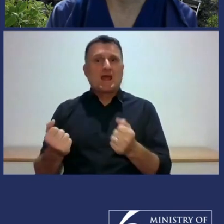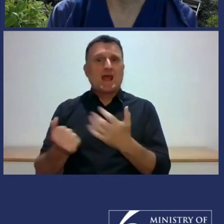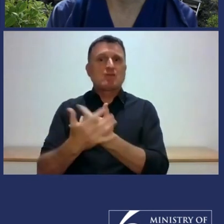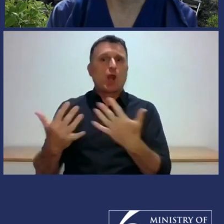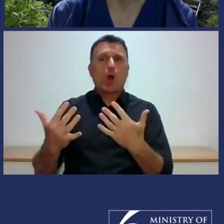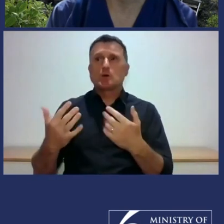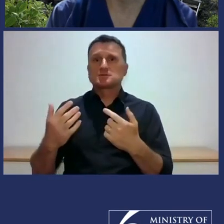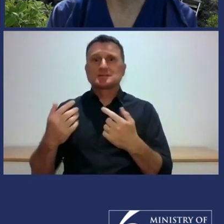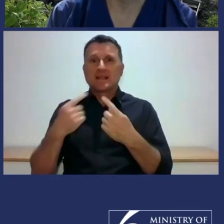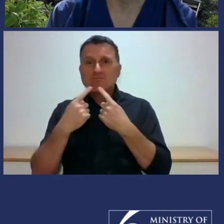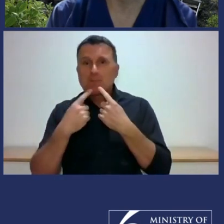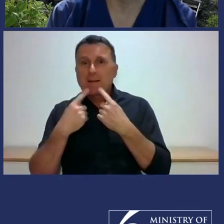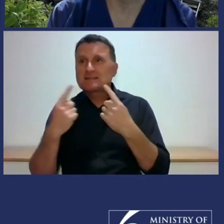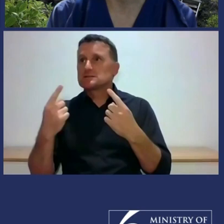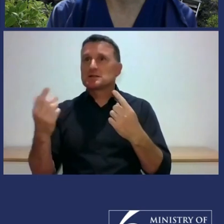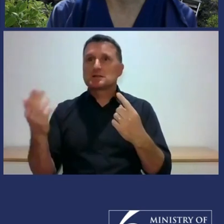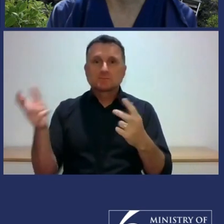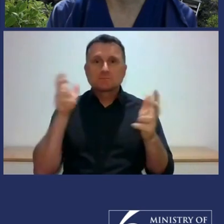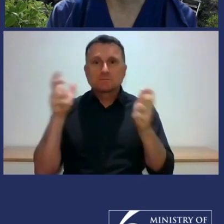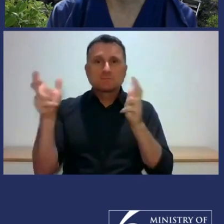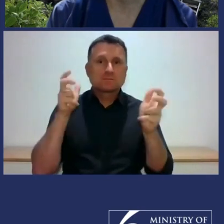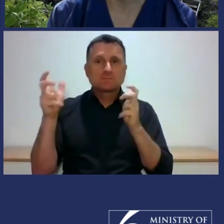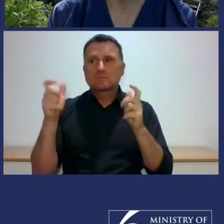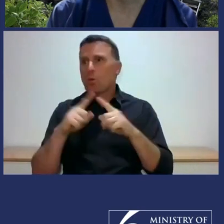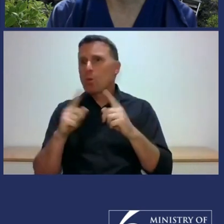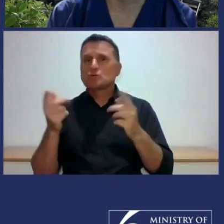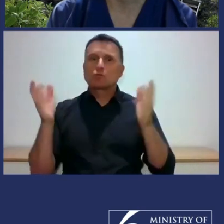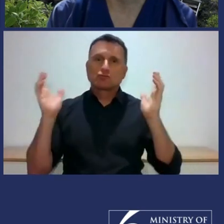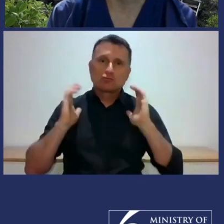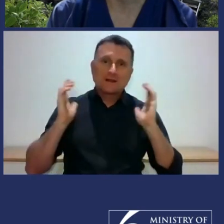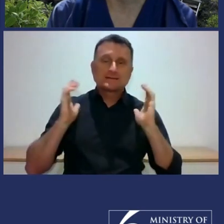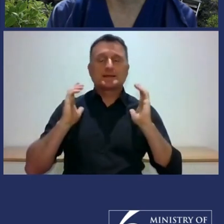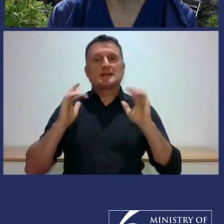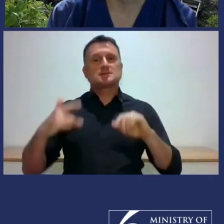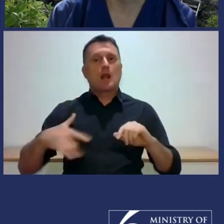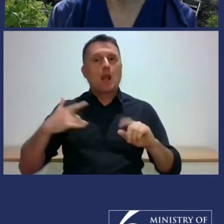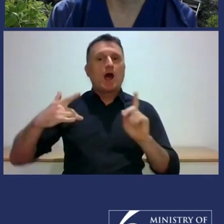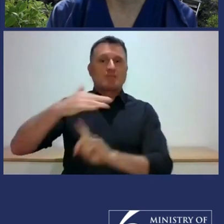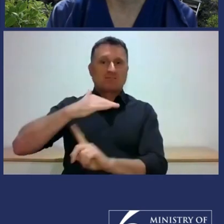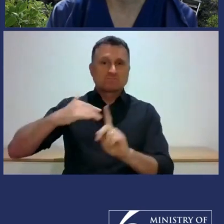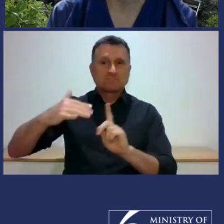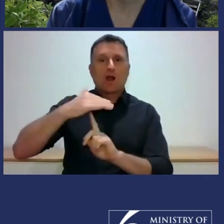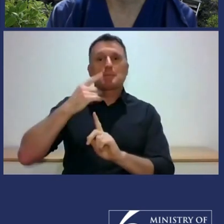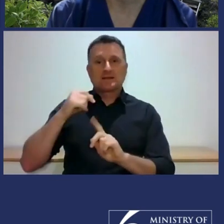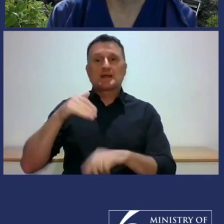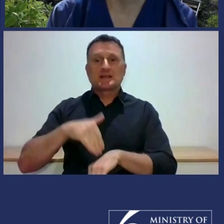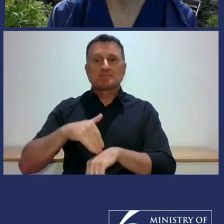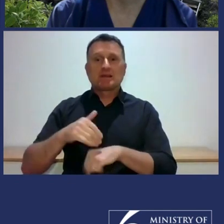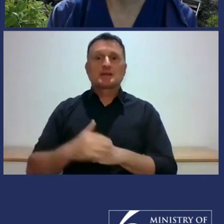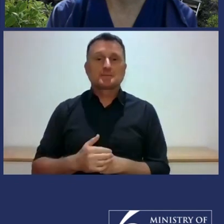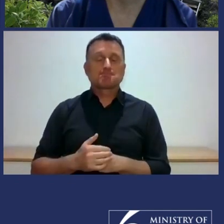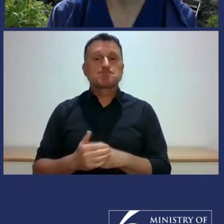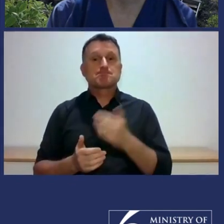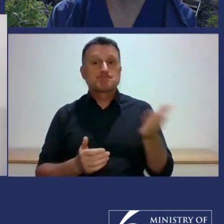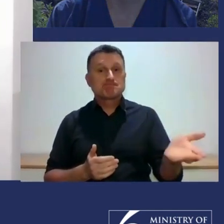got stresses and concerns that impact you. So yeah, it's nice I to can know. Add a little bit there. Go,